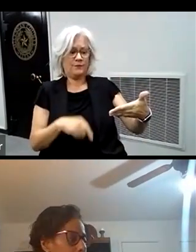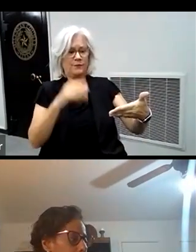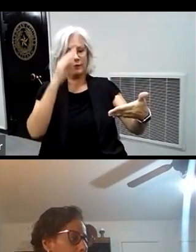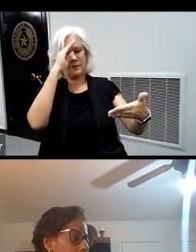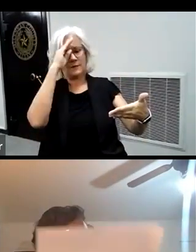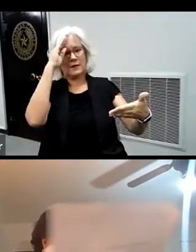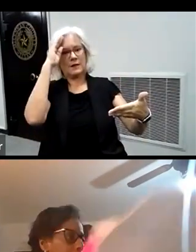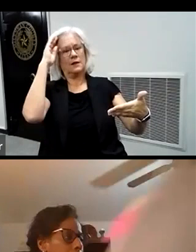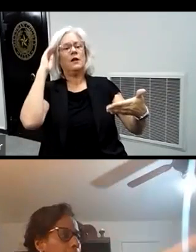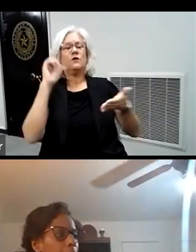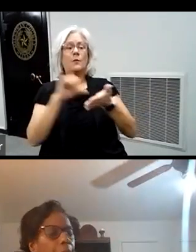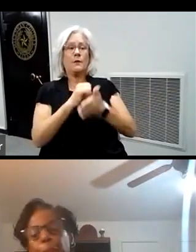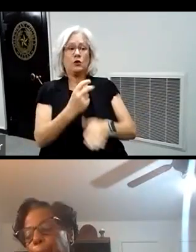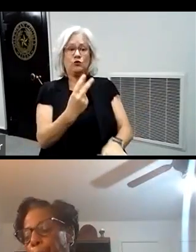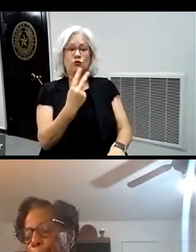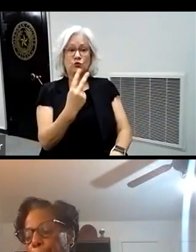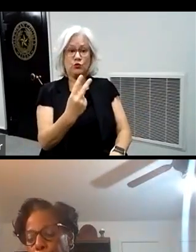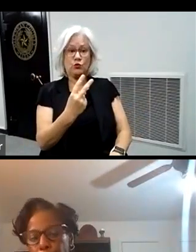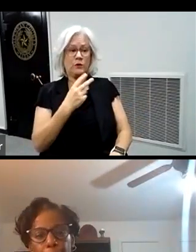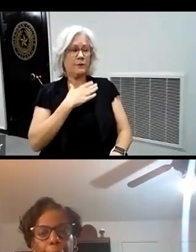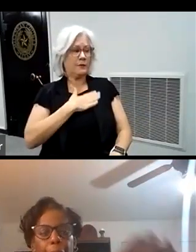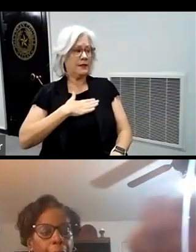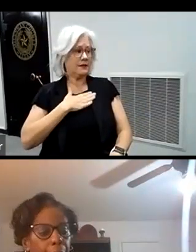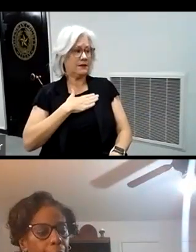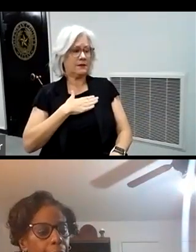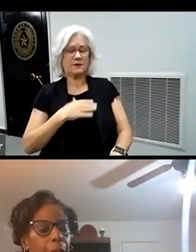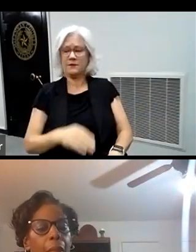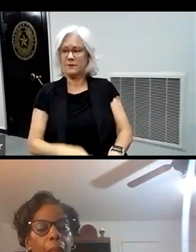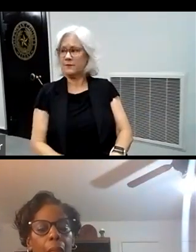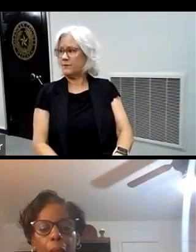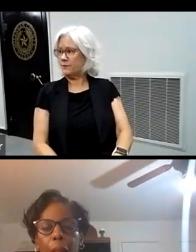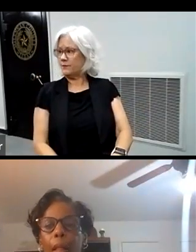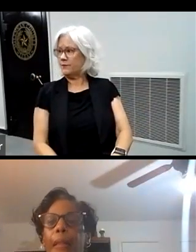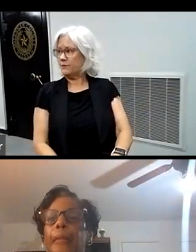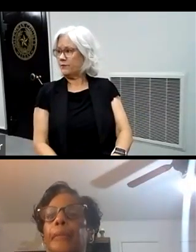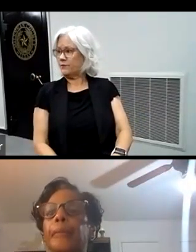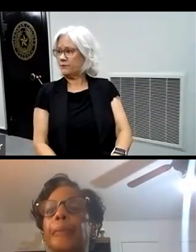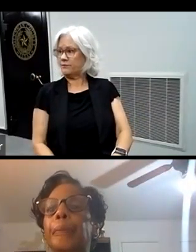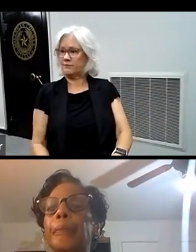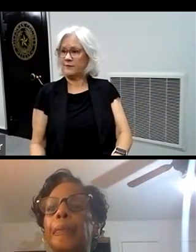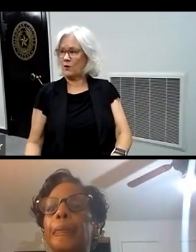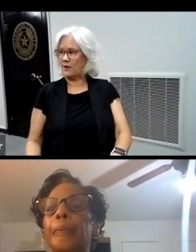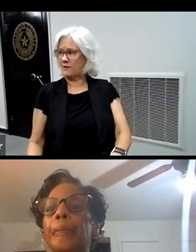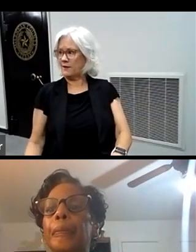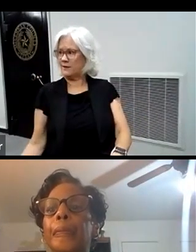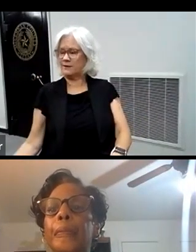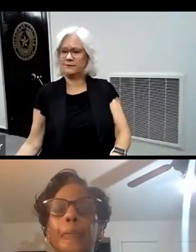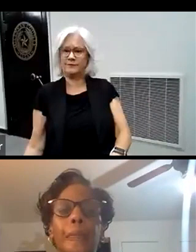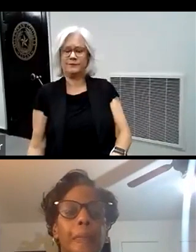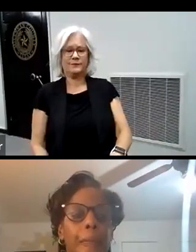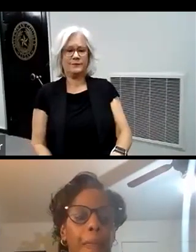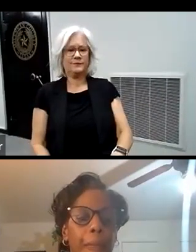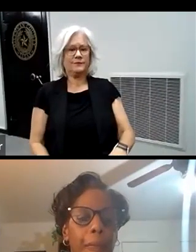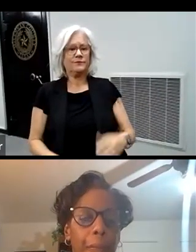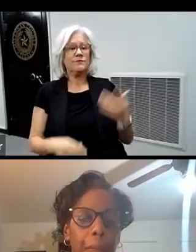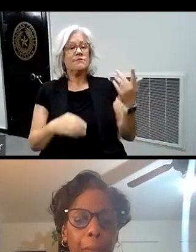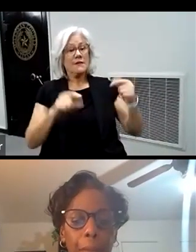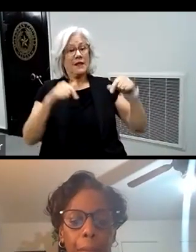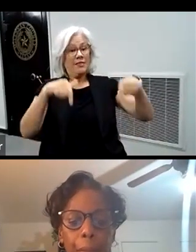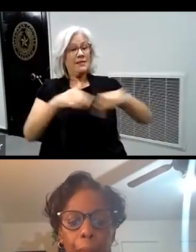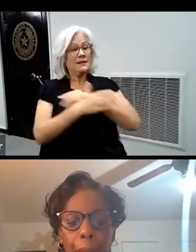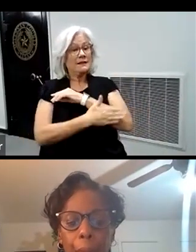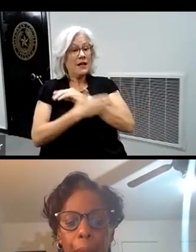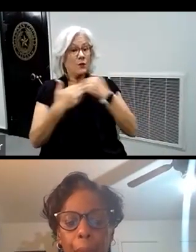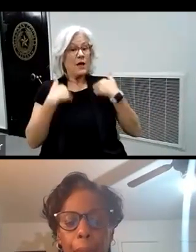to page 2. Just a reminder of what services that we offer in Clinton County. And we've